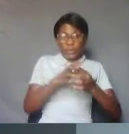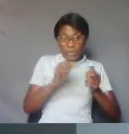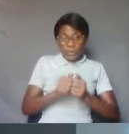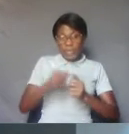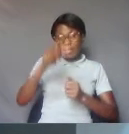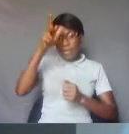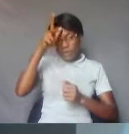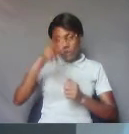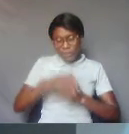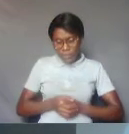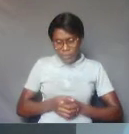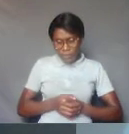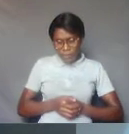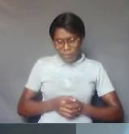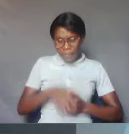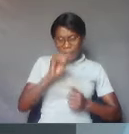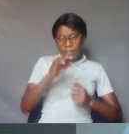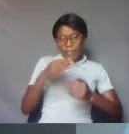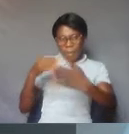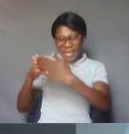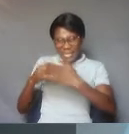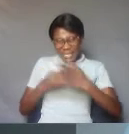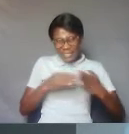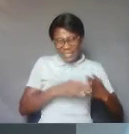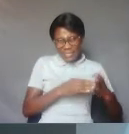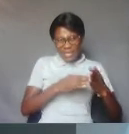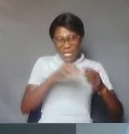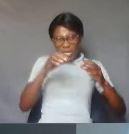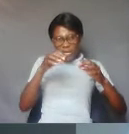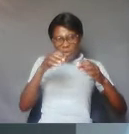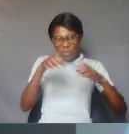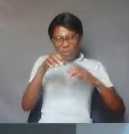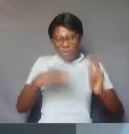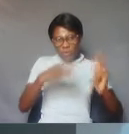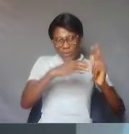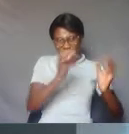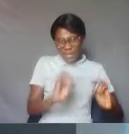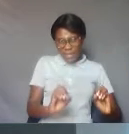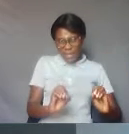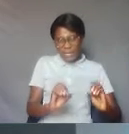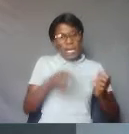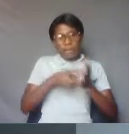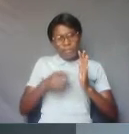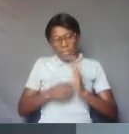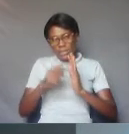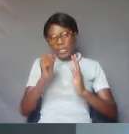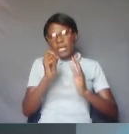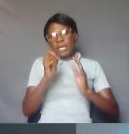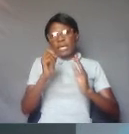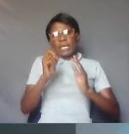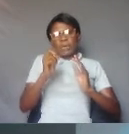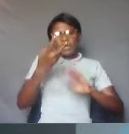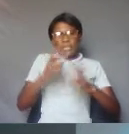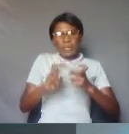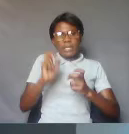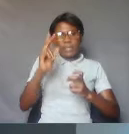lives. She says without them, barriers that people with disabilities encounter, while maybe lowered, they will never